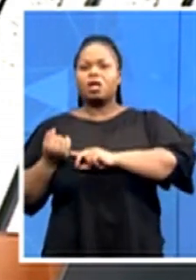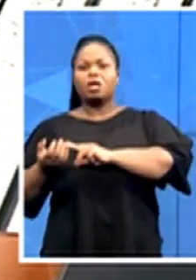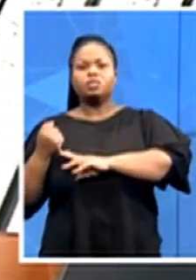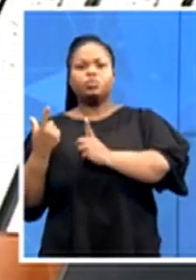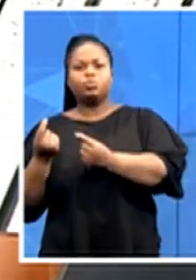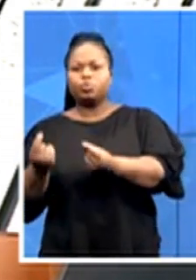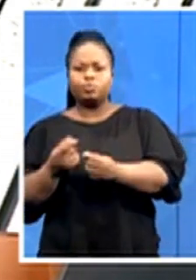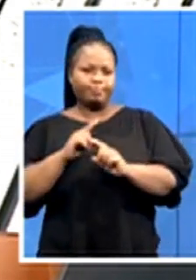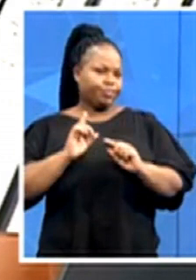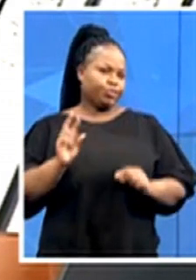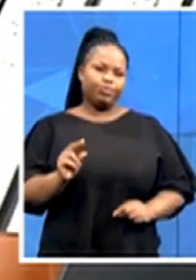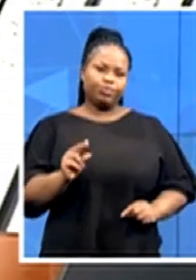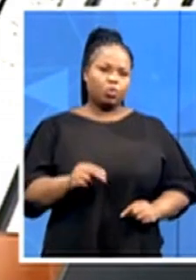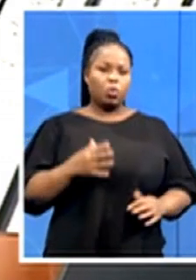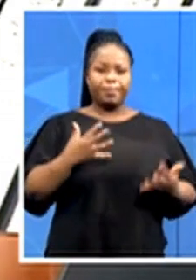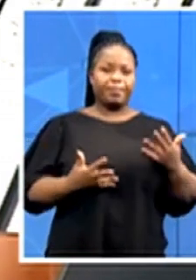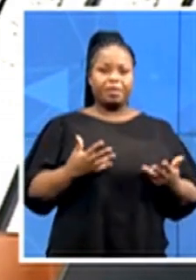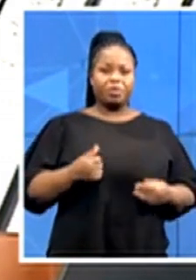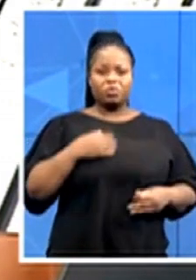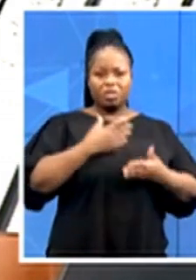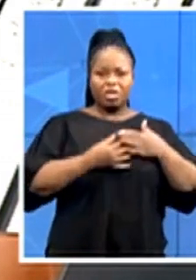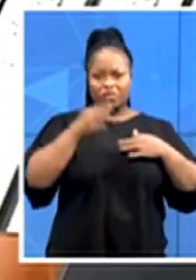up with the capture of ESCOM.